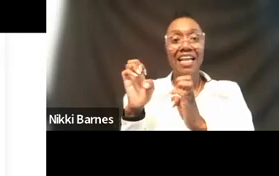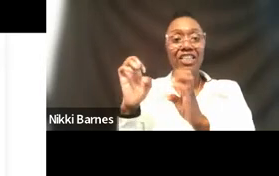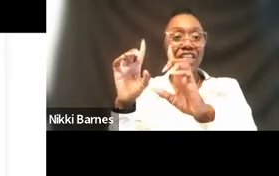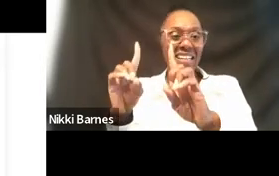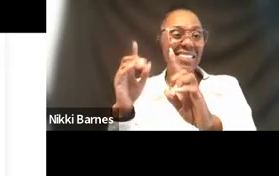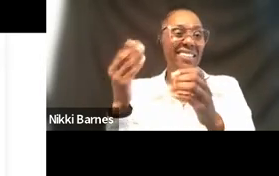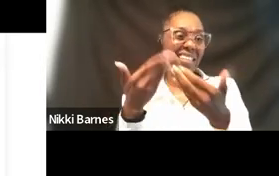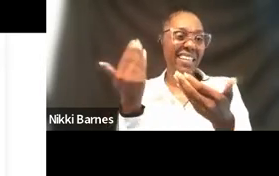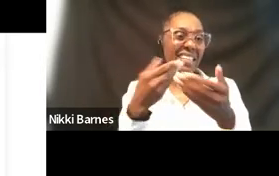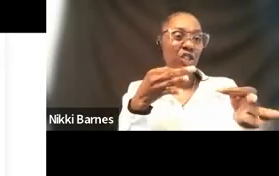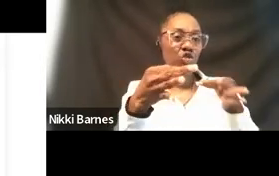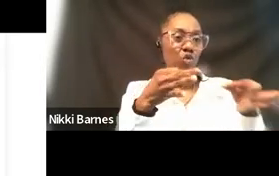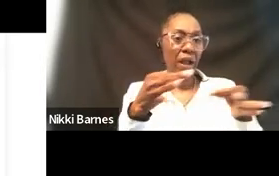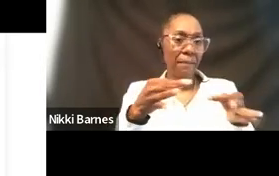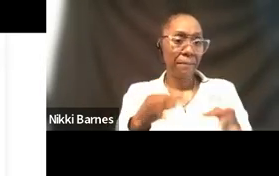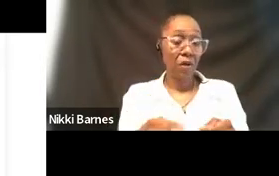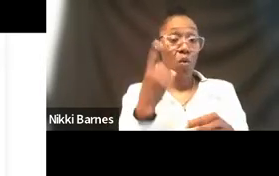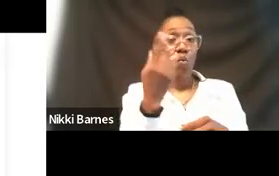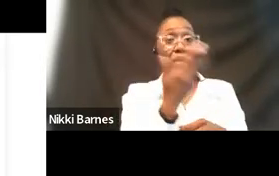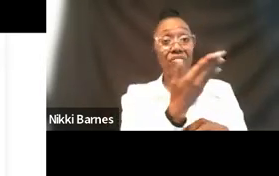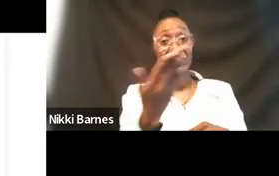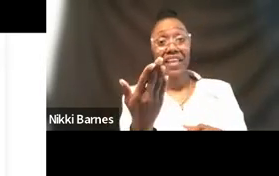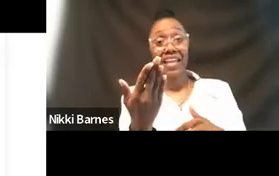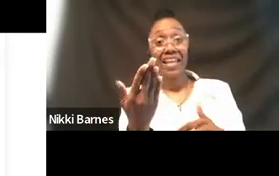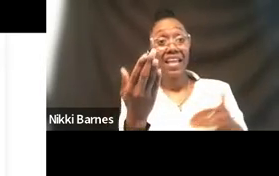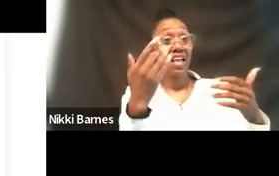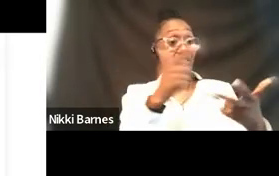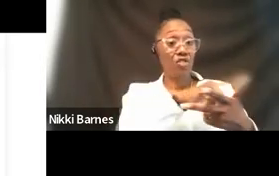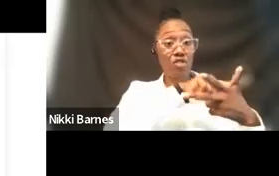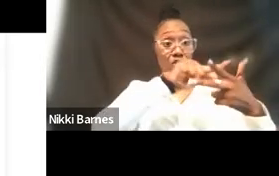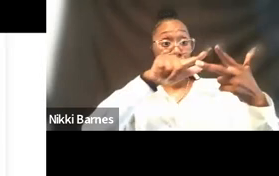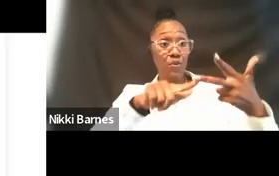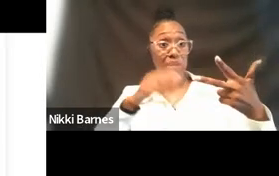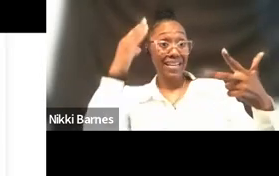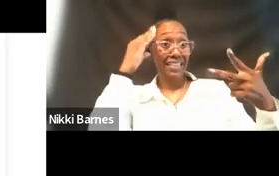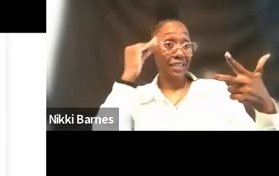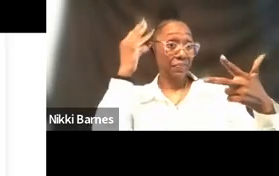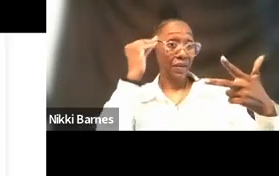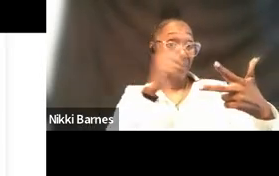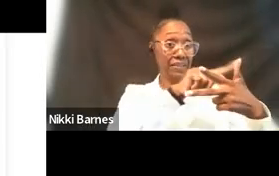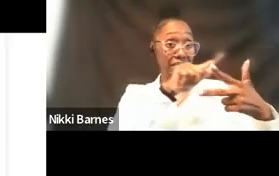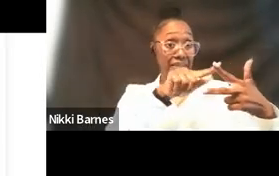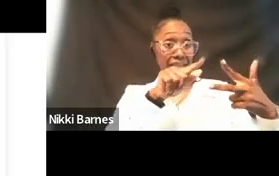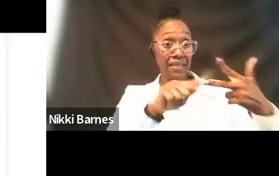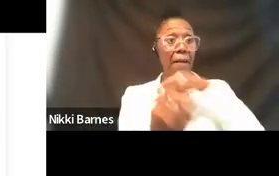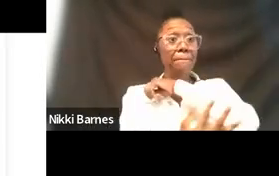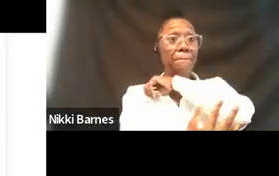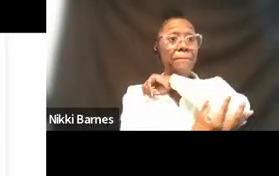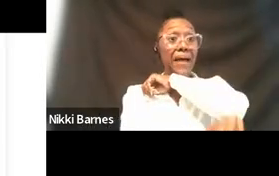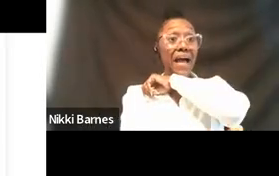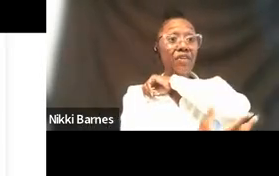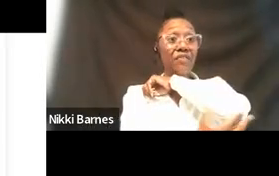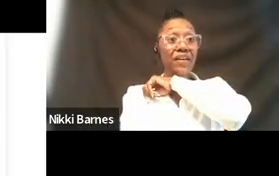that. But one thing was for sure across all three of these experiences, poverty has a place in